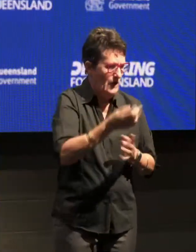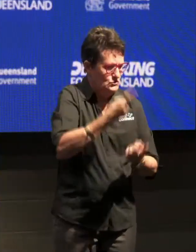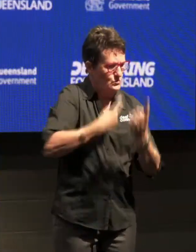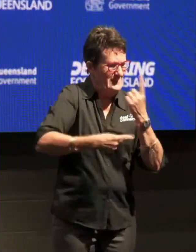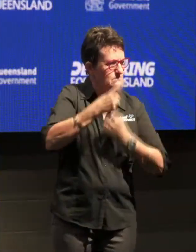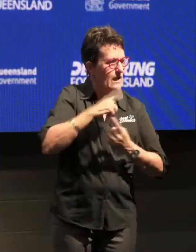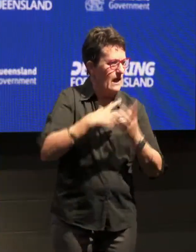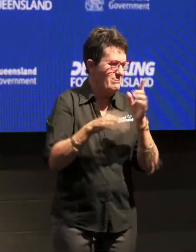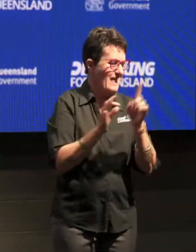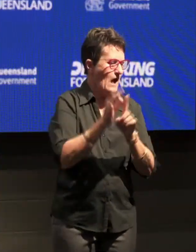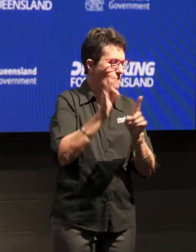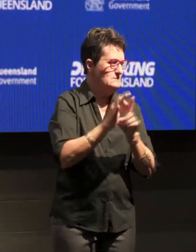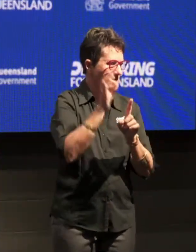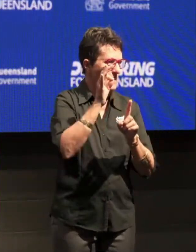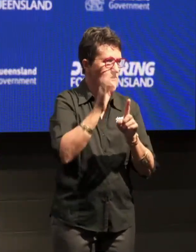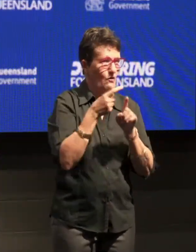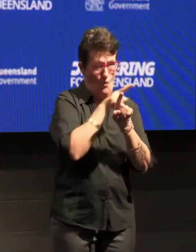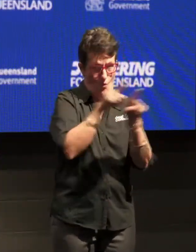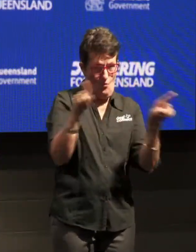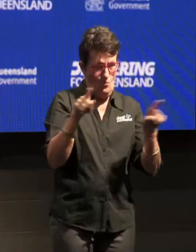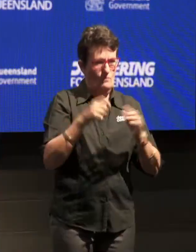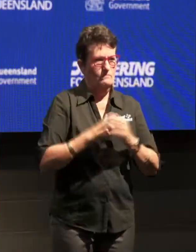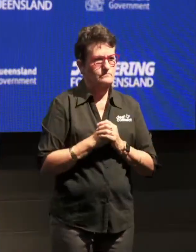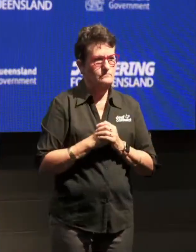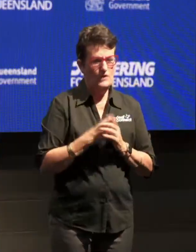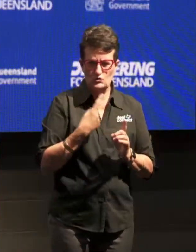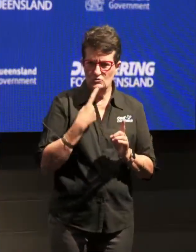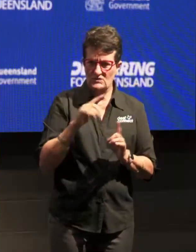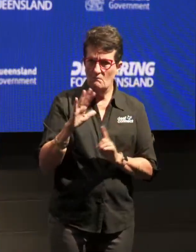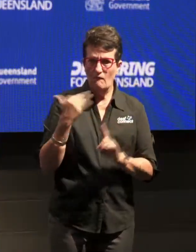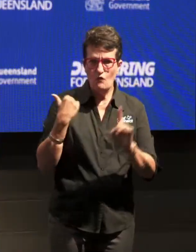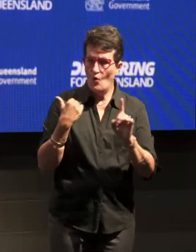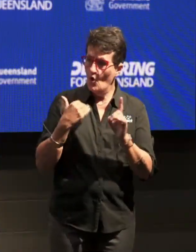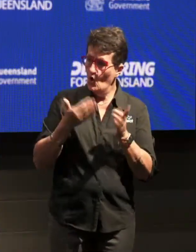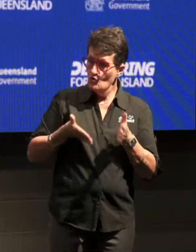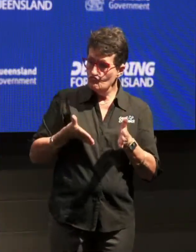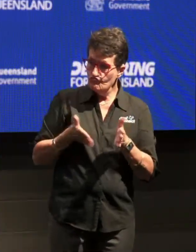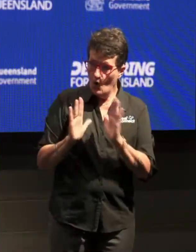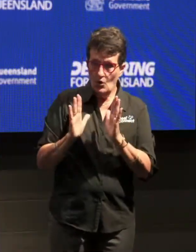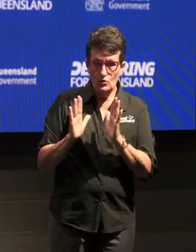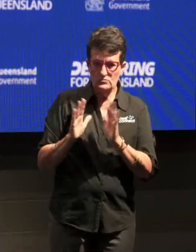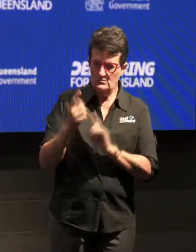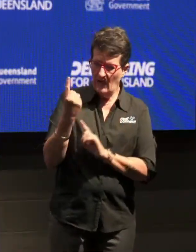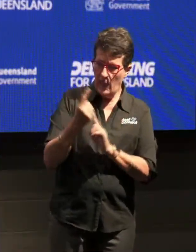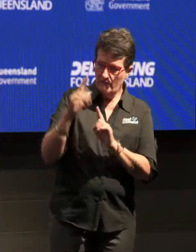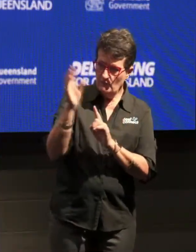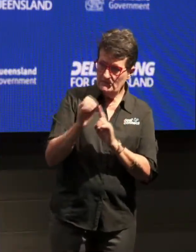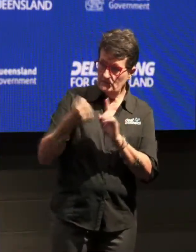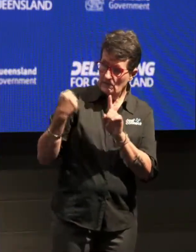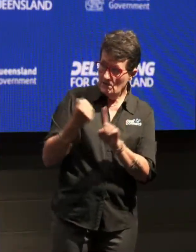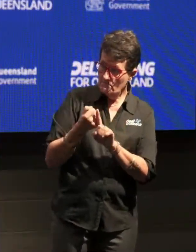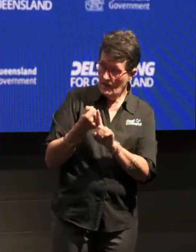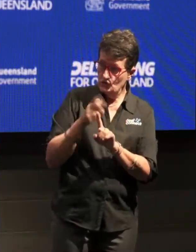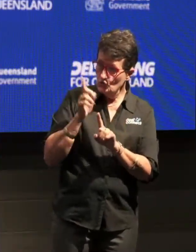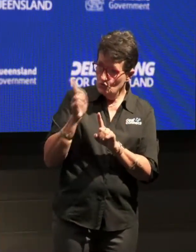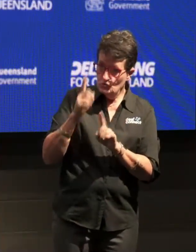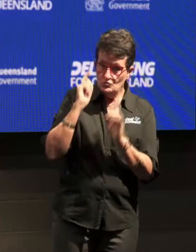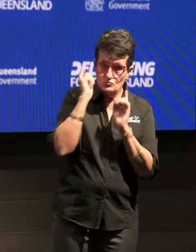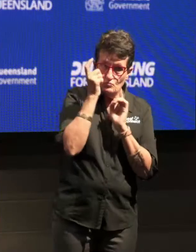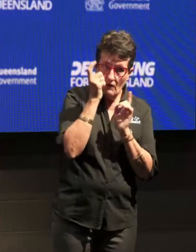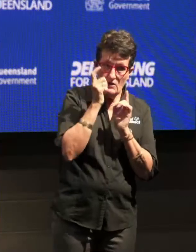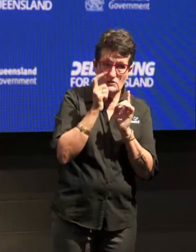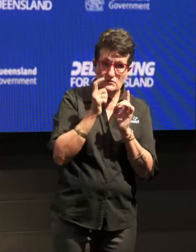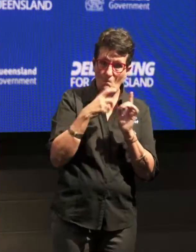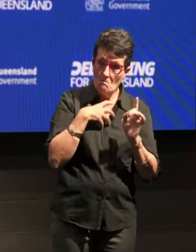their update to you as well. And you mentioned whereas only about 11% has been impacted. Are you concerned